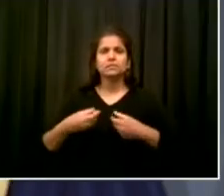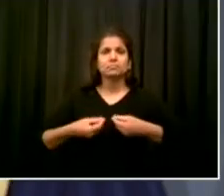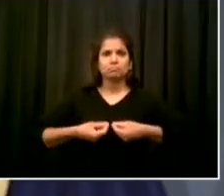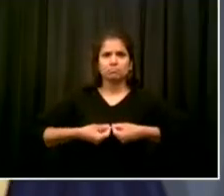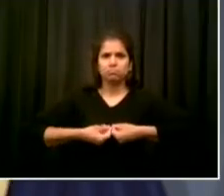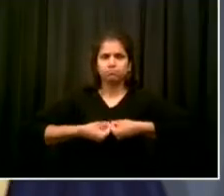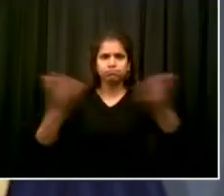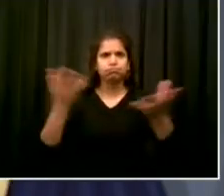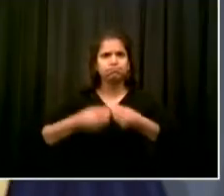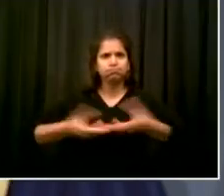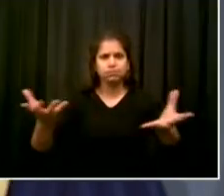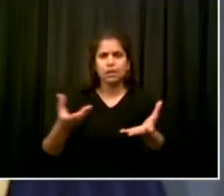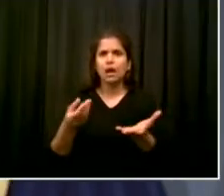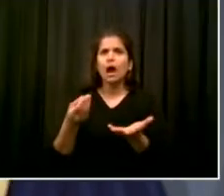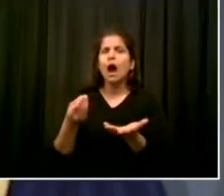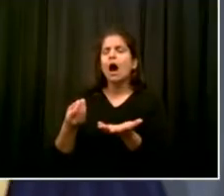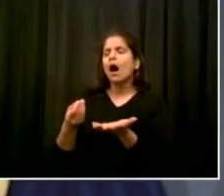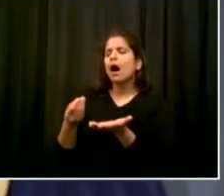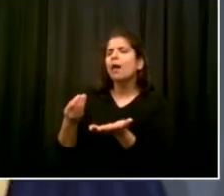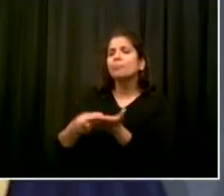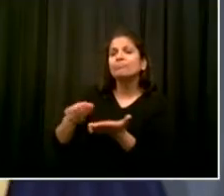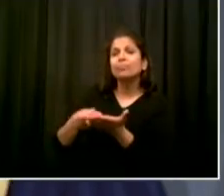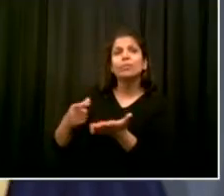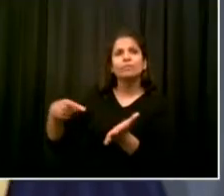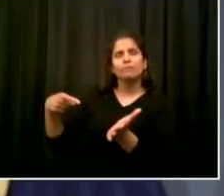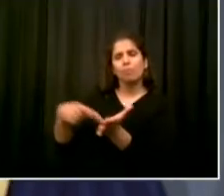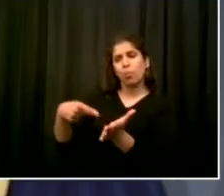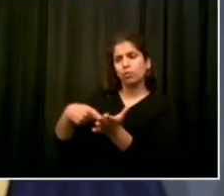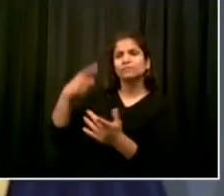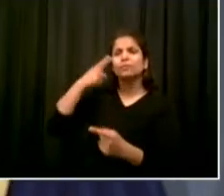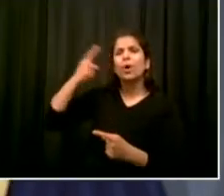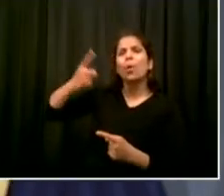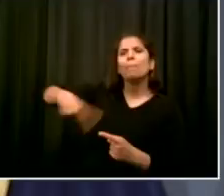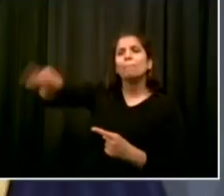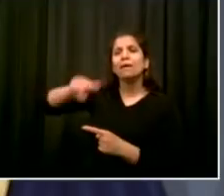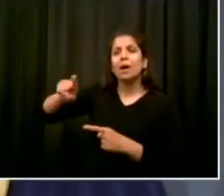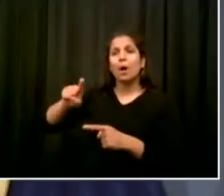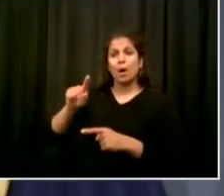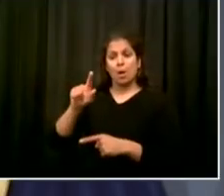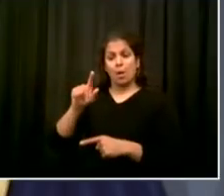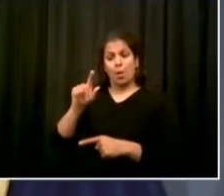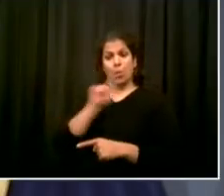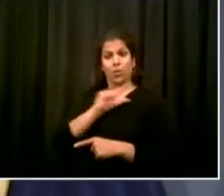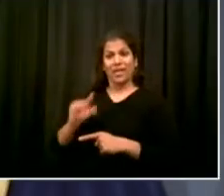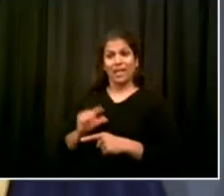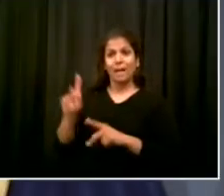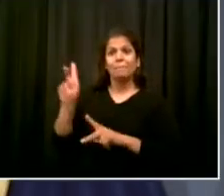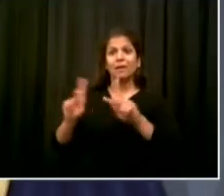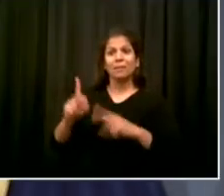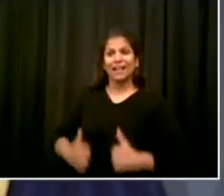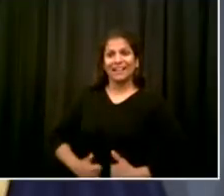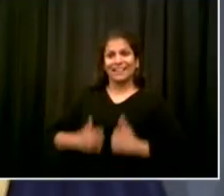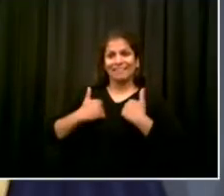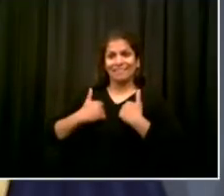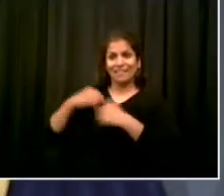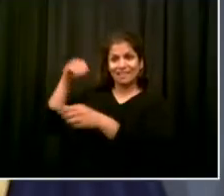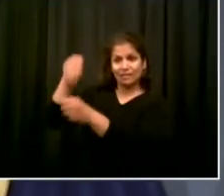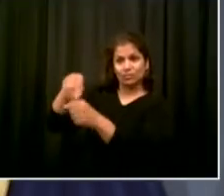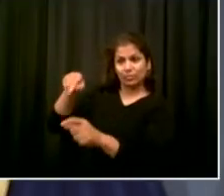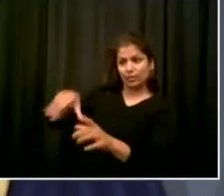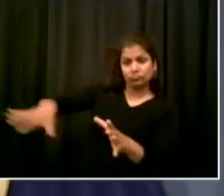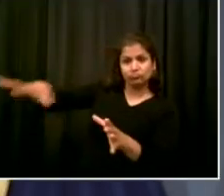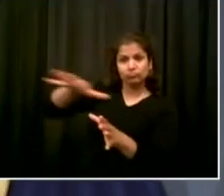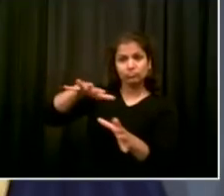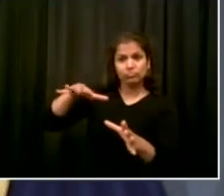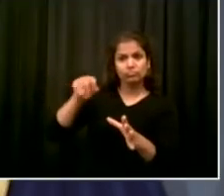So the first part, the guaranteed health care plan to reach the 600,000 people citywide who don't have